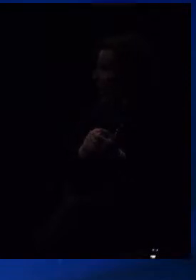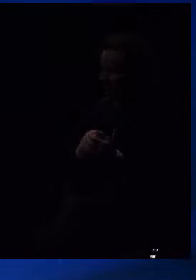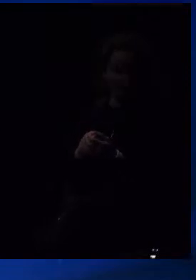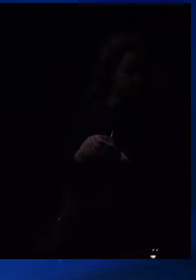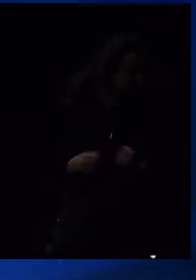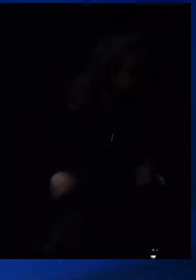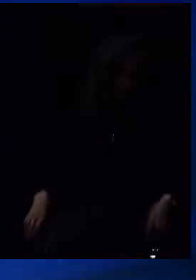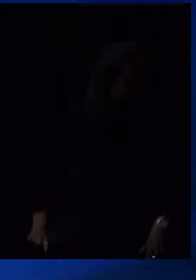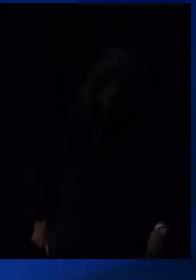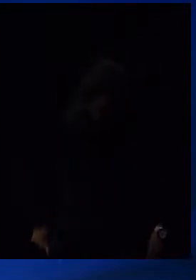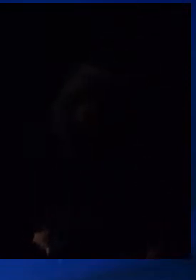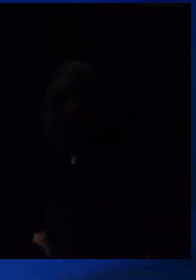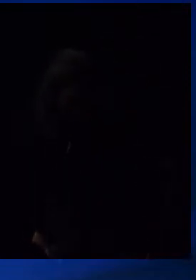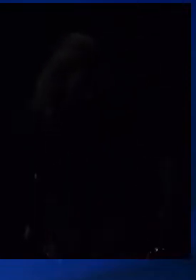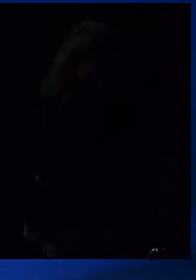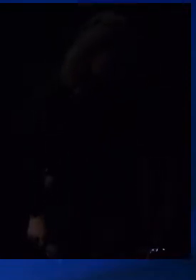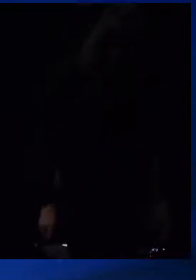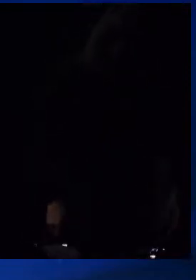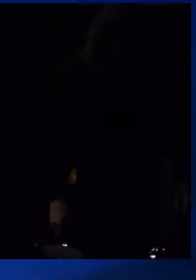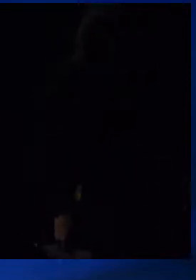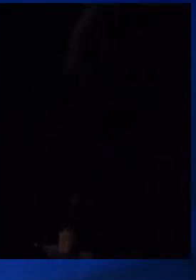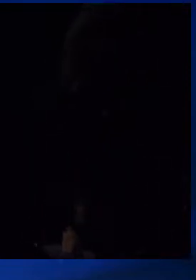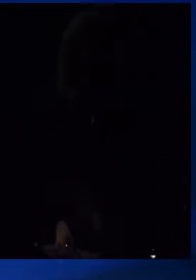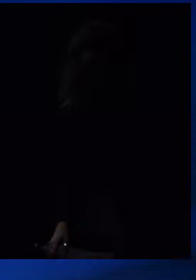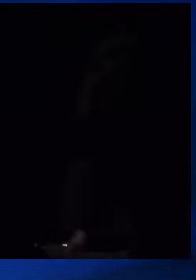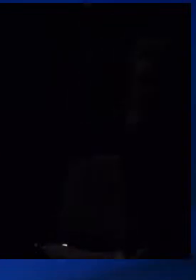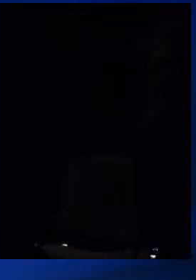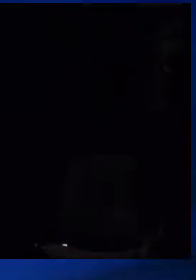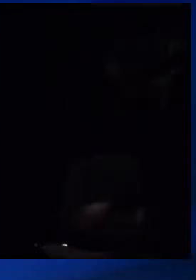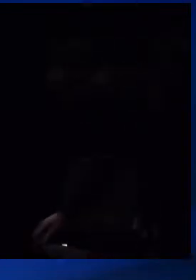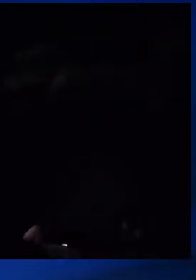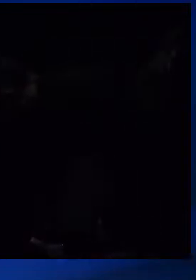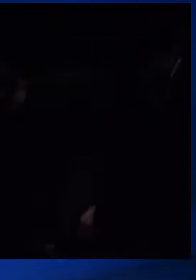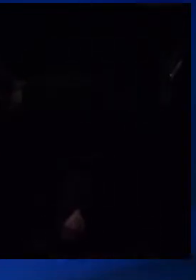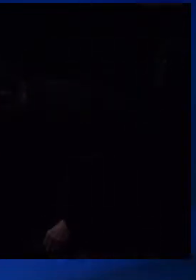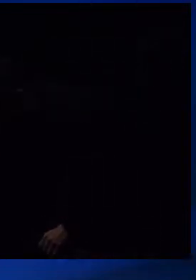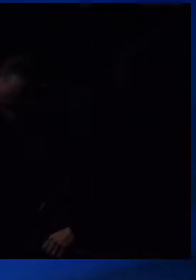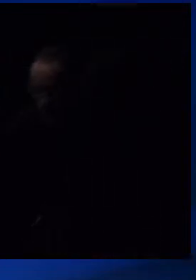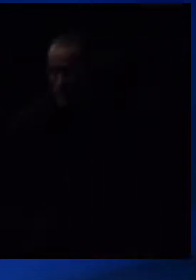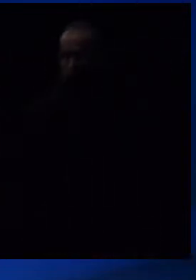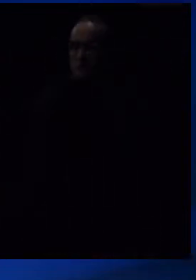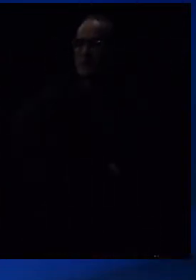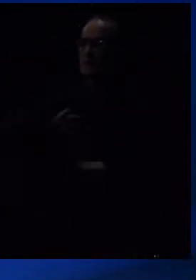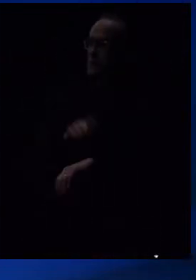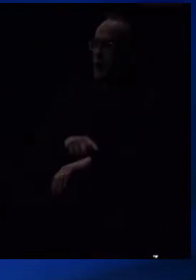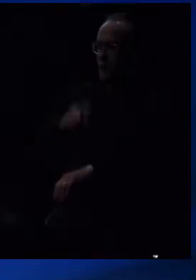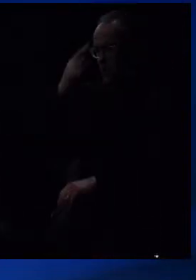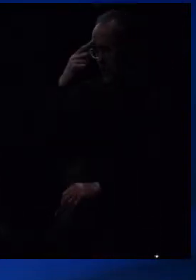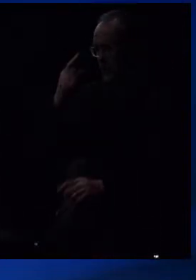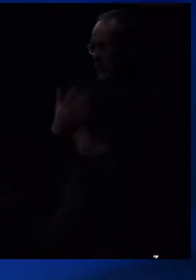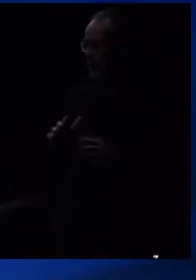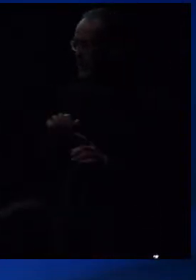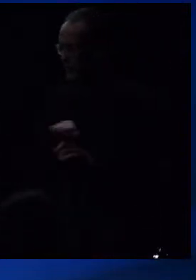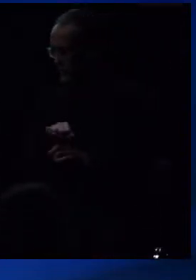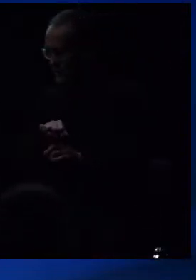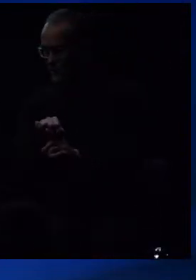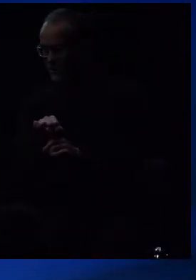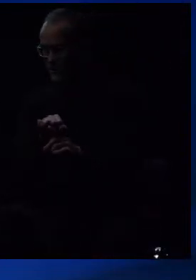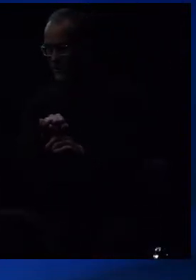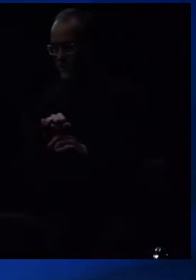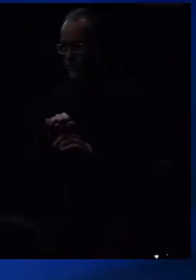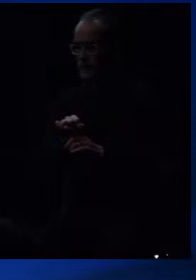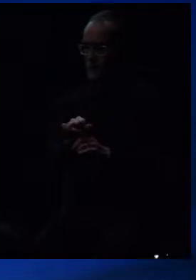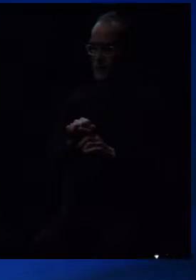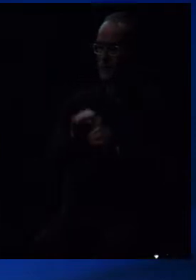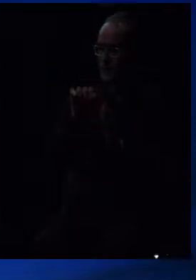So, yeah, at some point when I think we've been grading some documentary together, and I realized that what if one